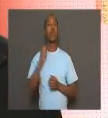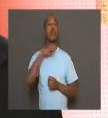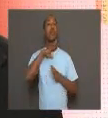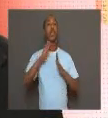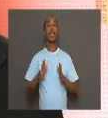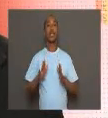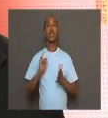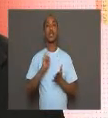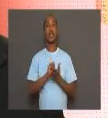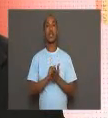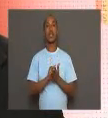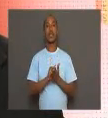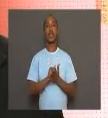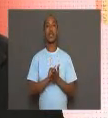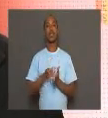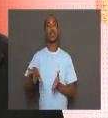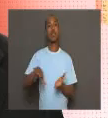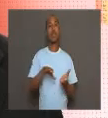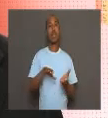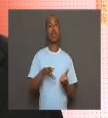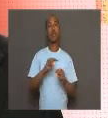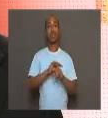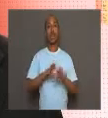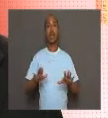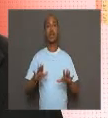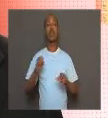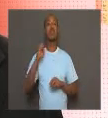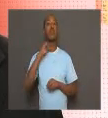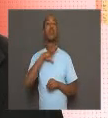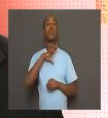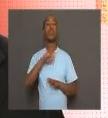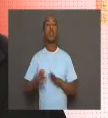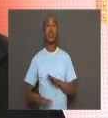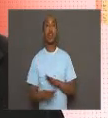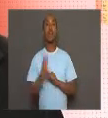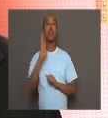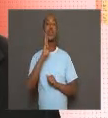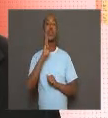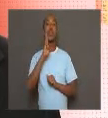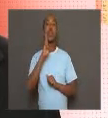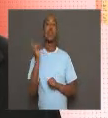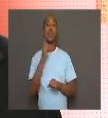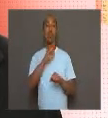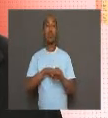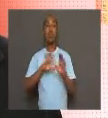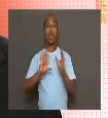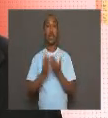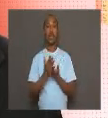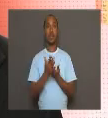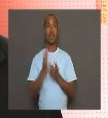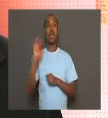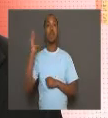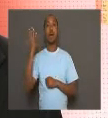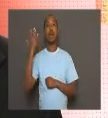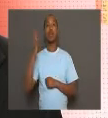Pollutants that seep into the earth can pollute groundwater, which eventually becomes a part